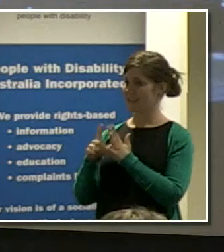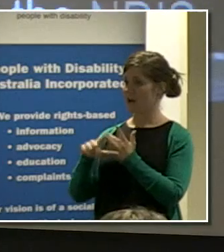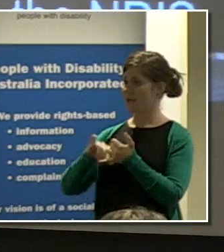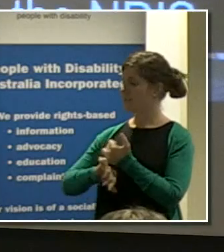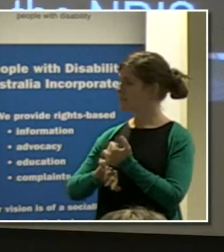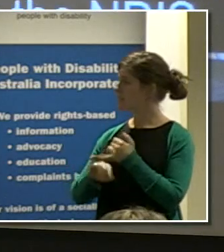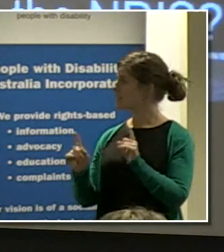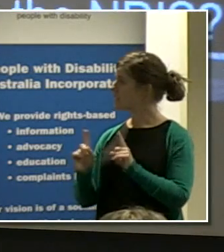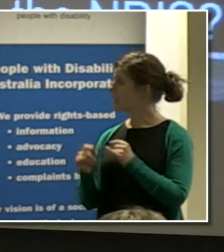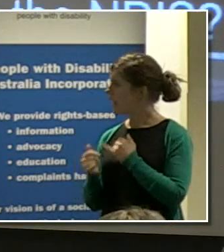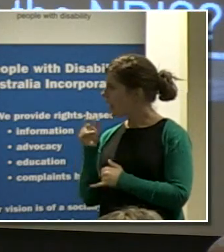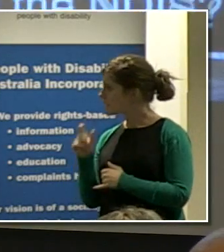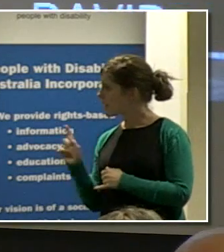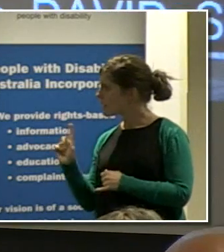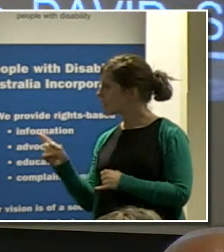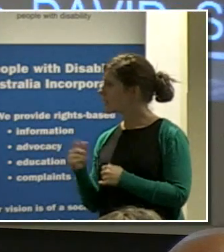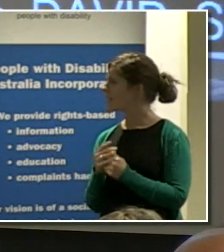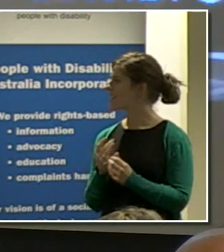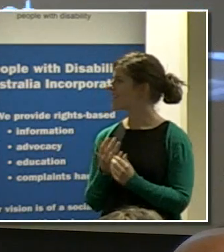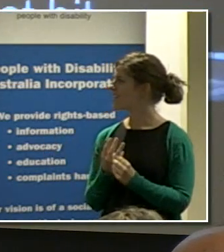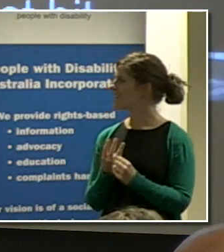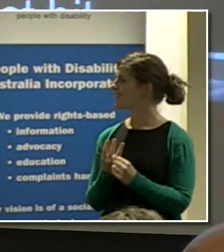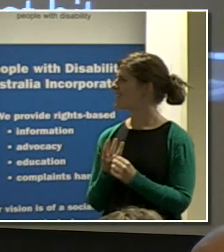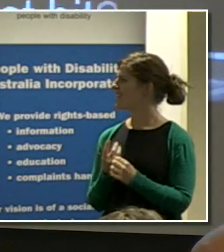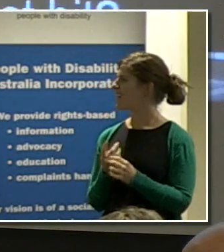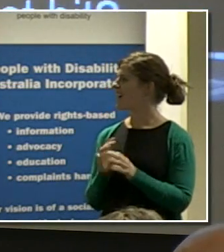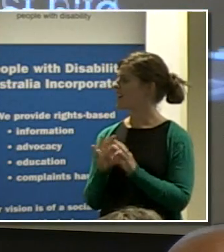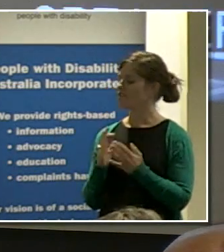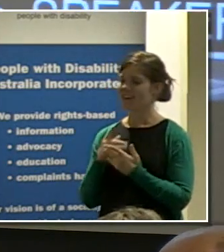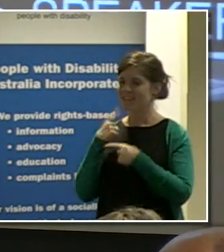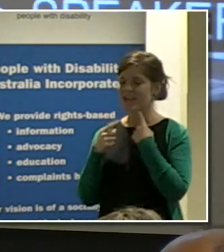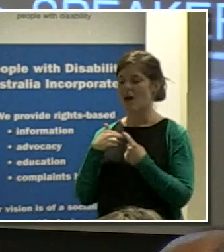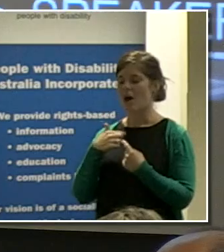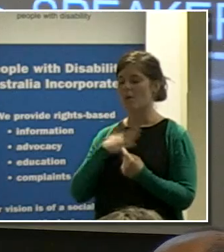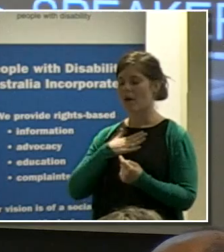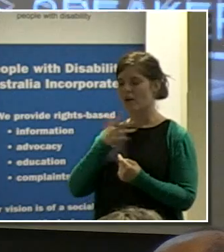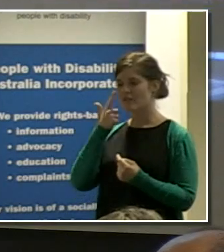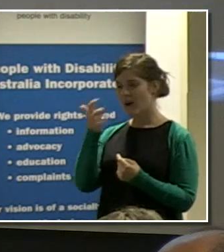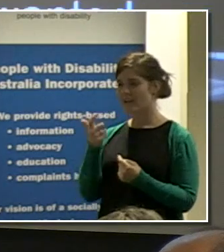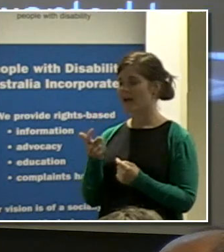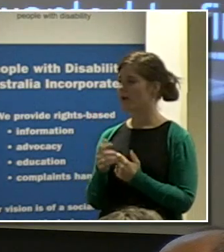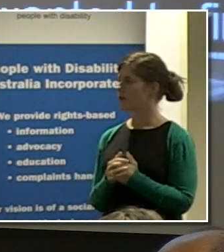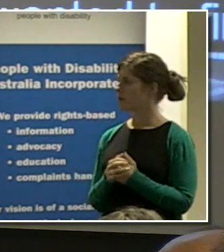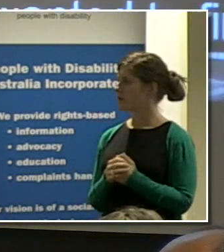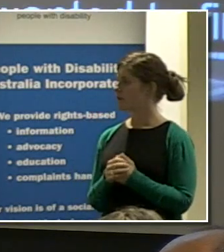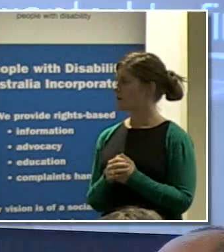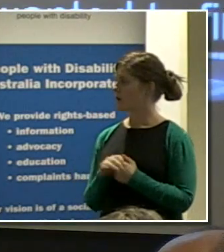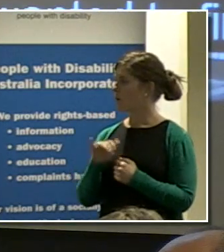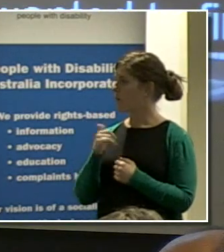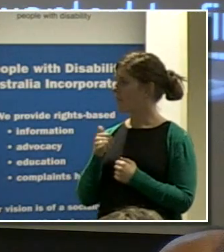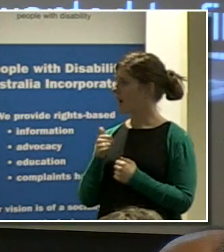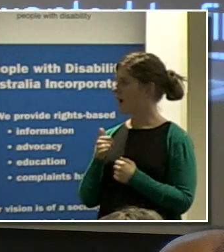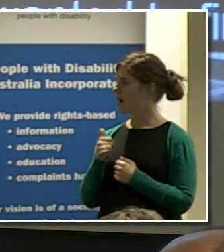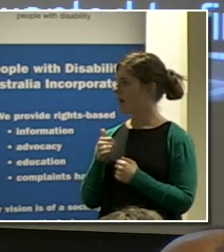Mike? Sorry, I didn't really say. So I wanted to find out whether or not